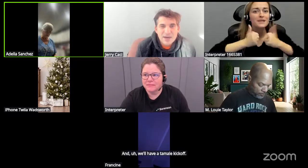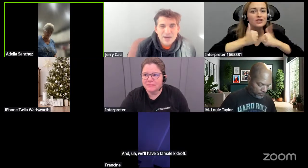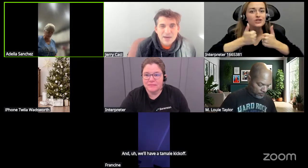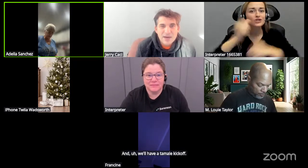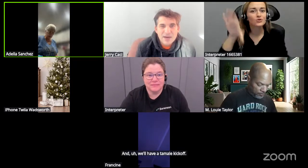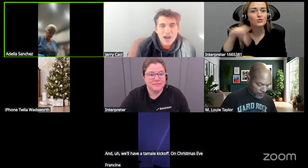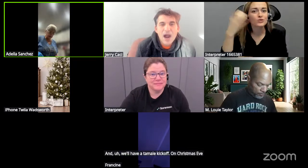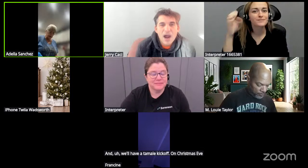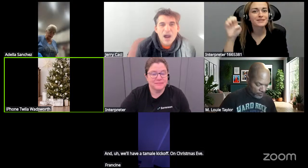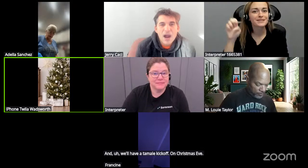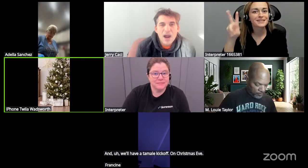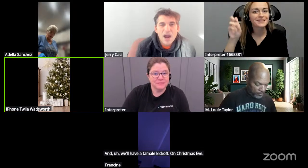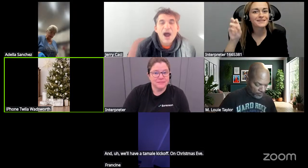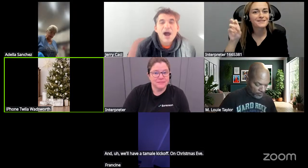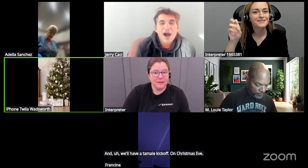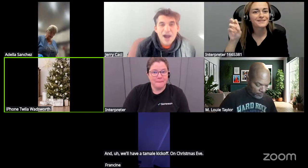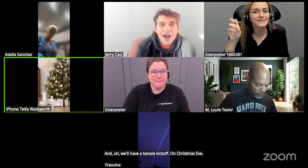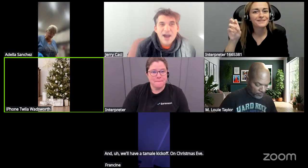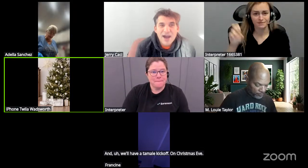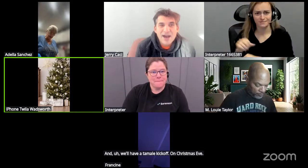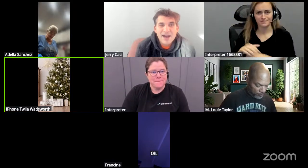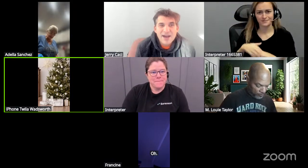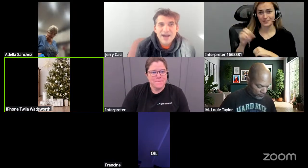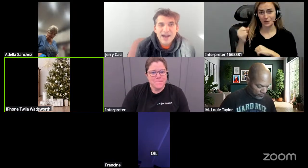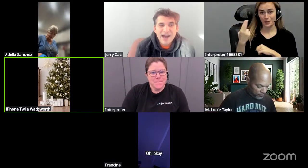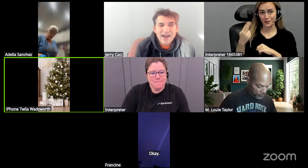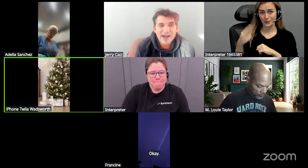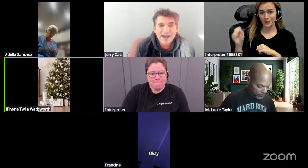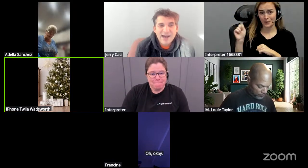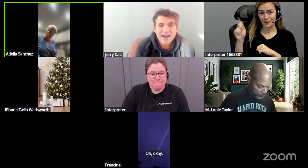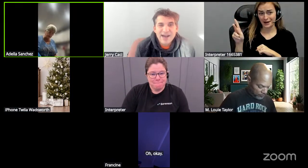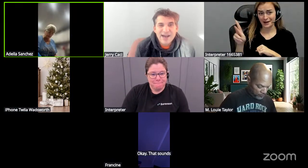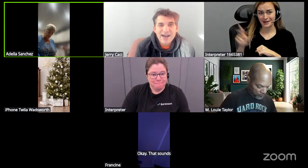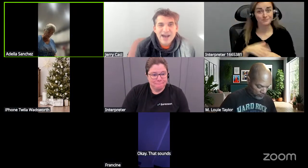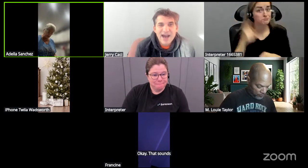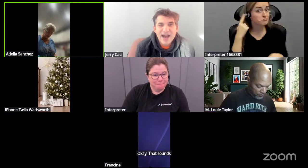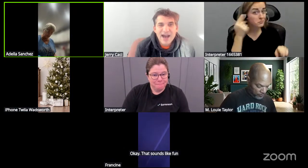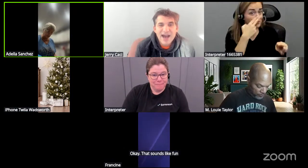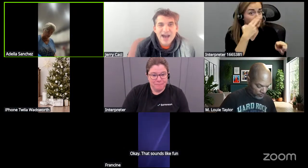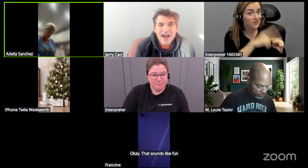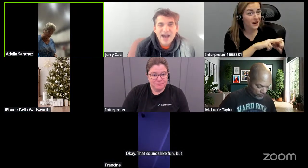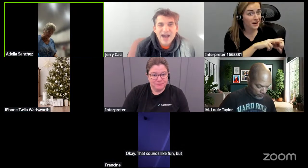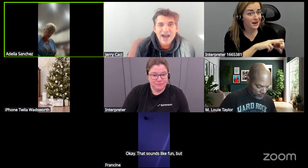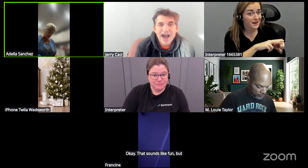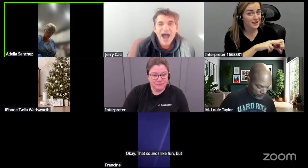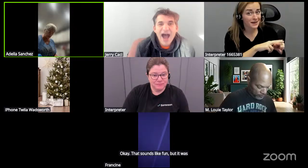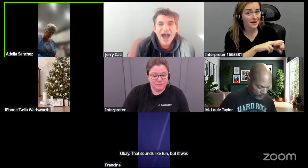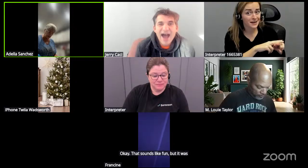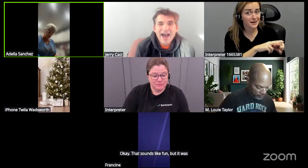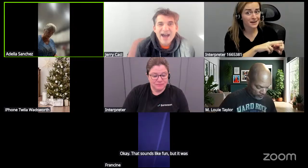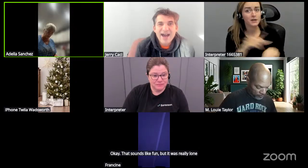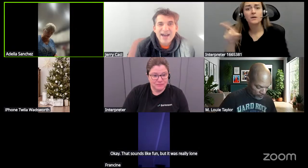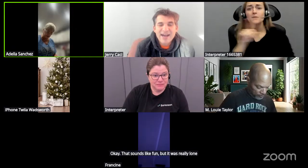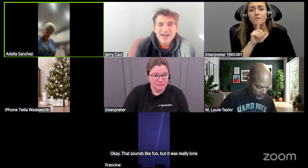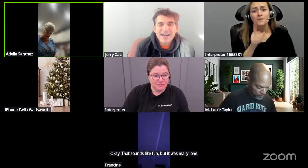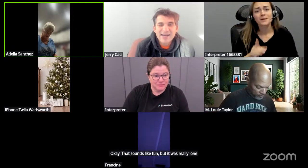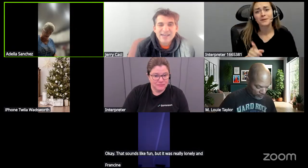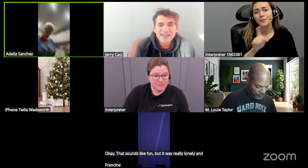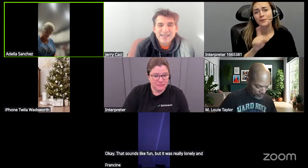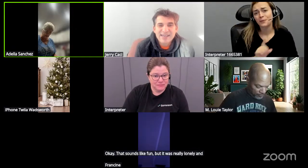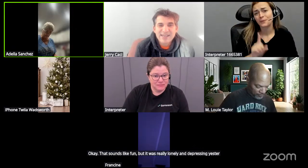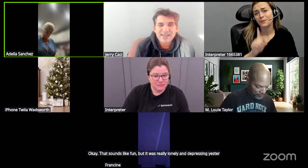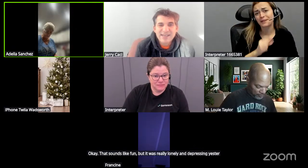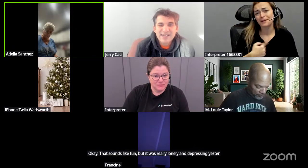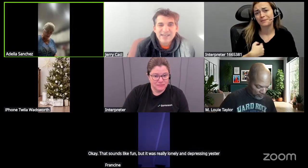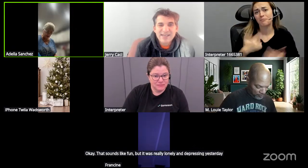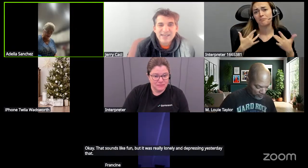Eve." Oh, Okay, okay. that sounds like fun, but it was really lonely and depressing yesterday